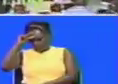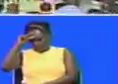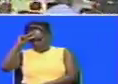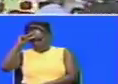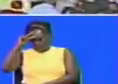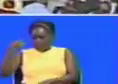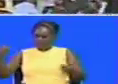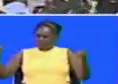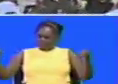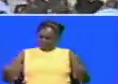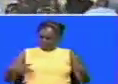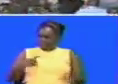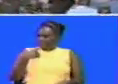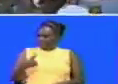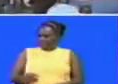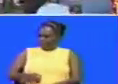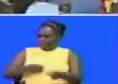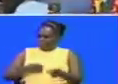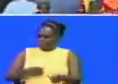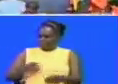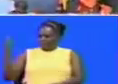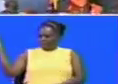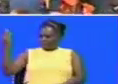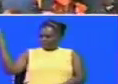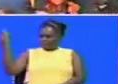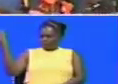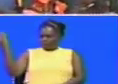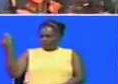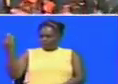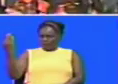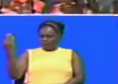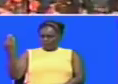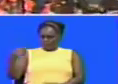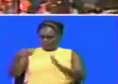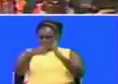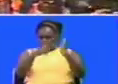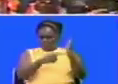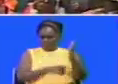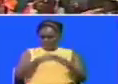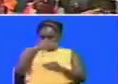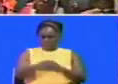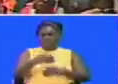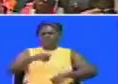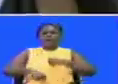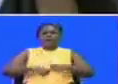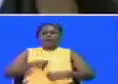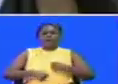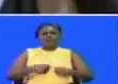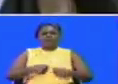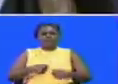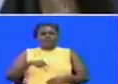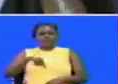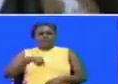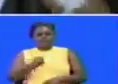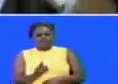they made it clear in their fiery live speeches as they spelled out their next course of action. We are